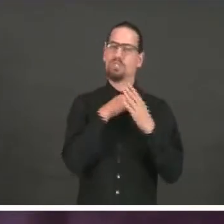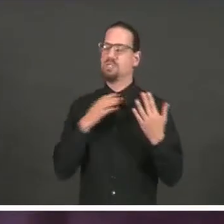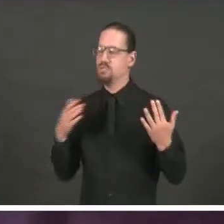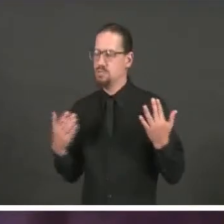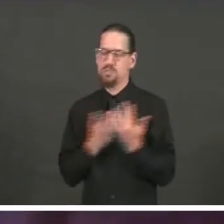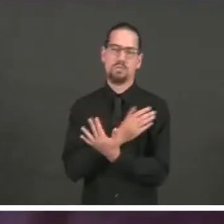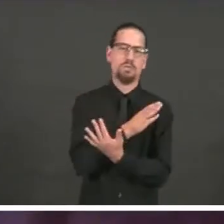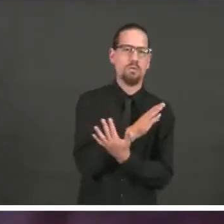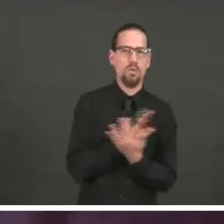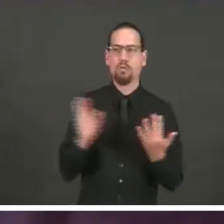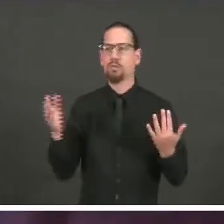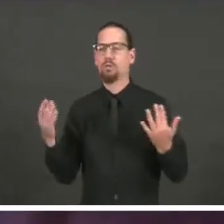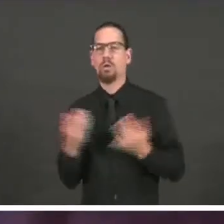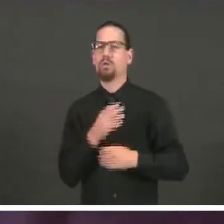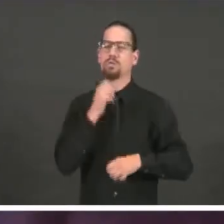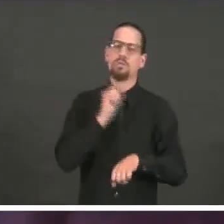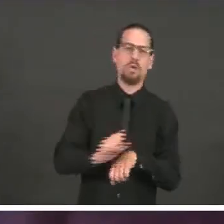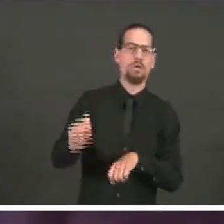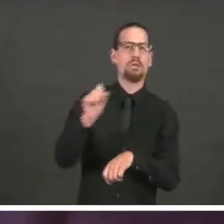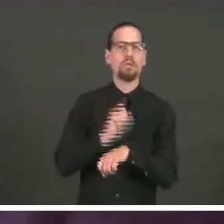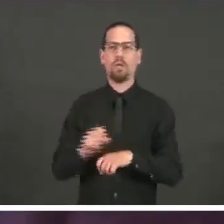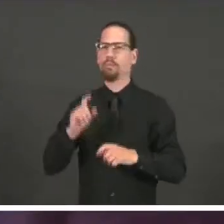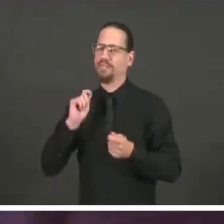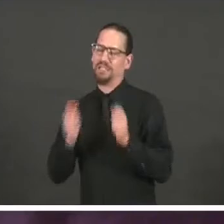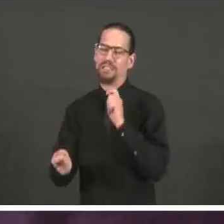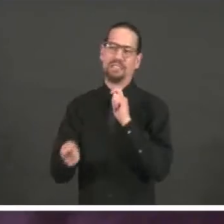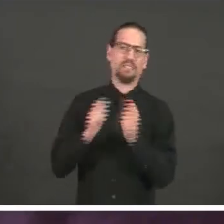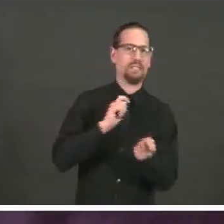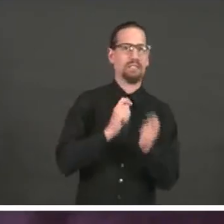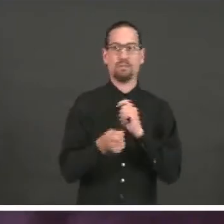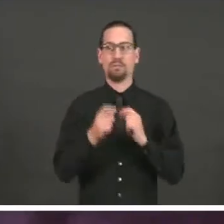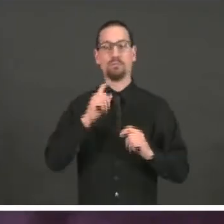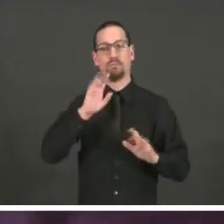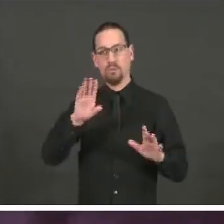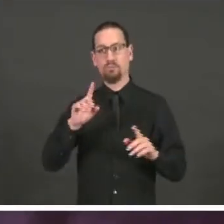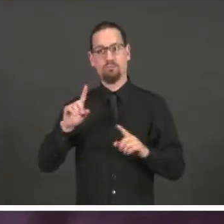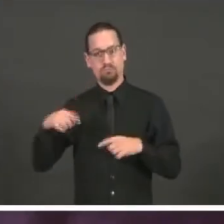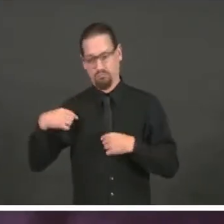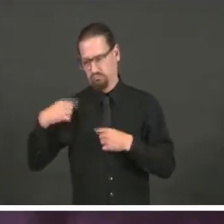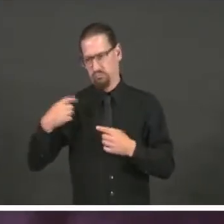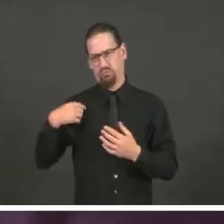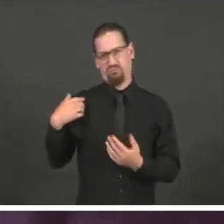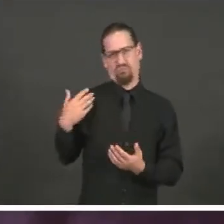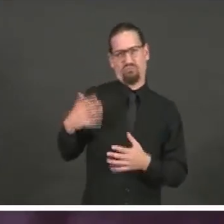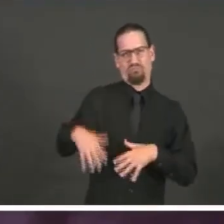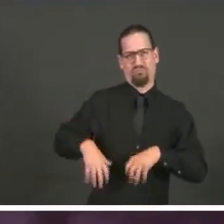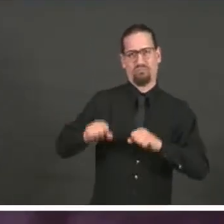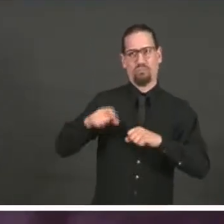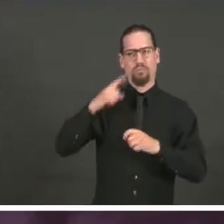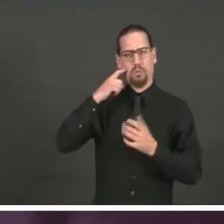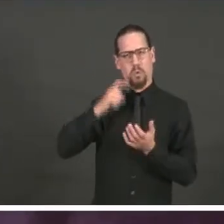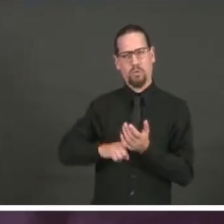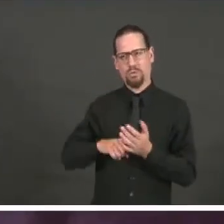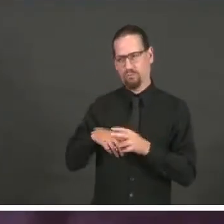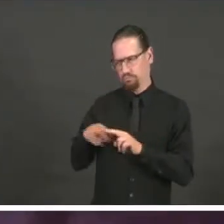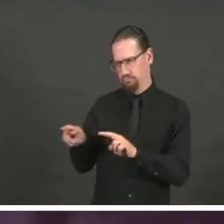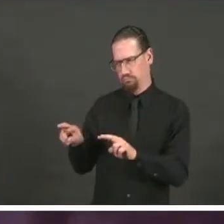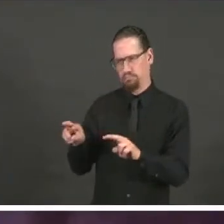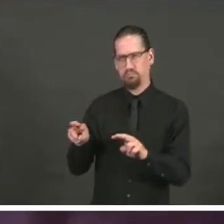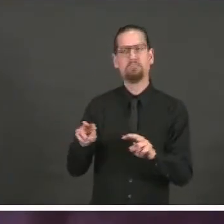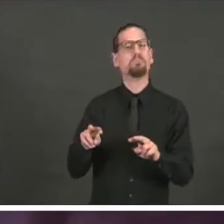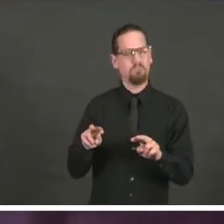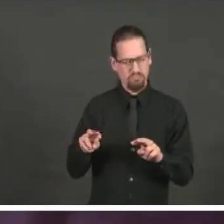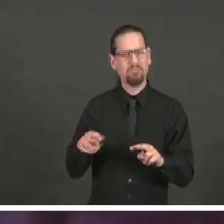But what it meant was that what it meant at the time was that we had the ability to do more. We have the ability to continue to